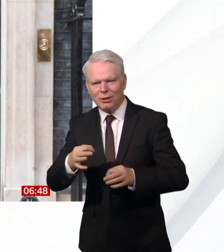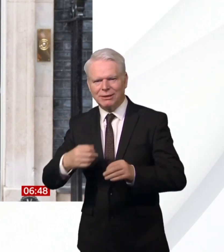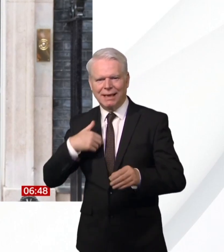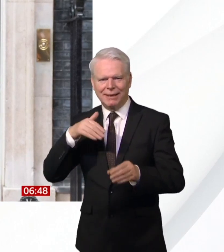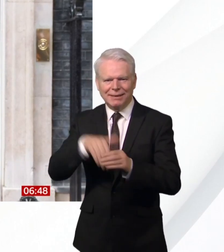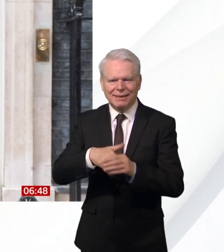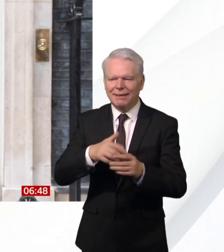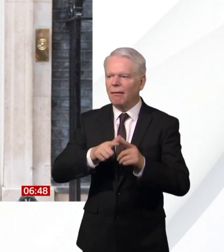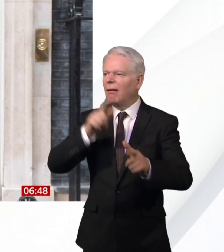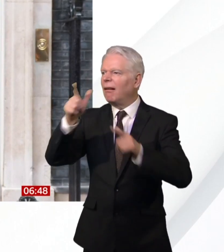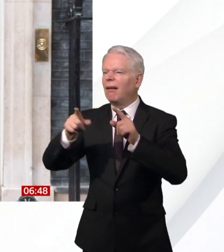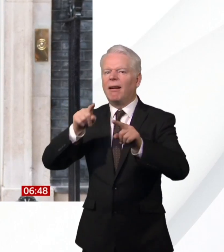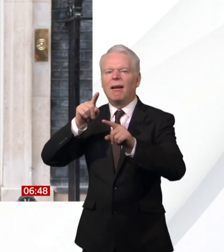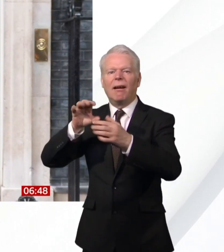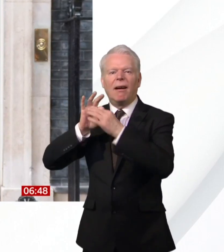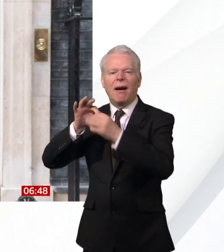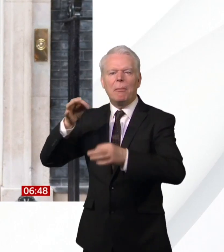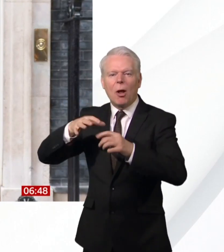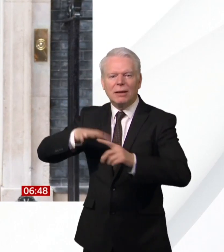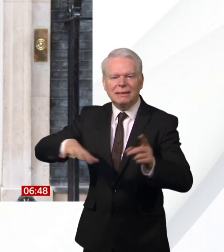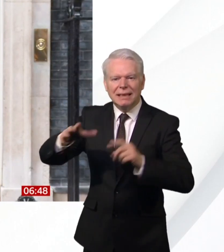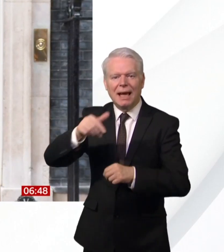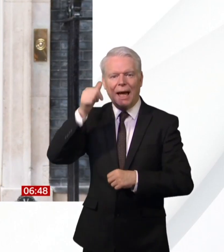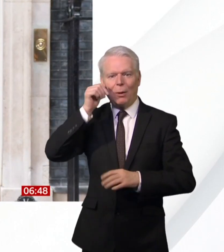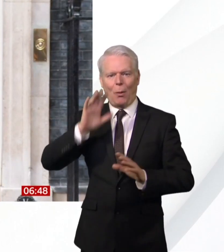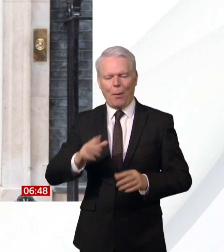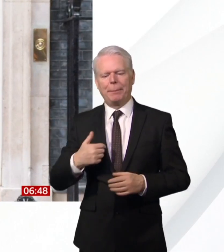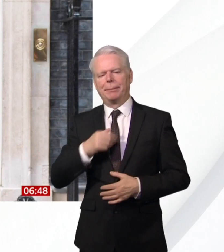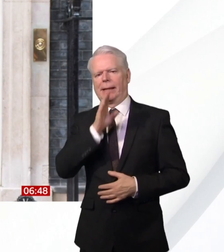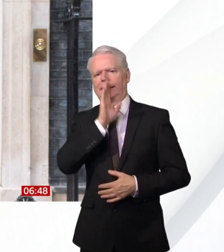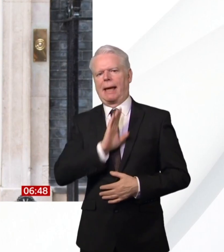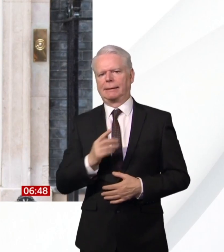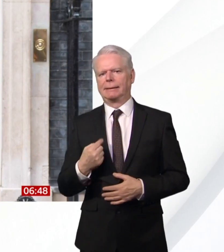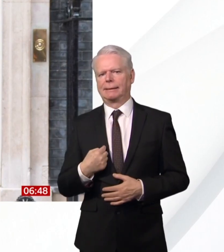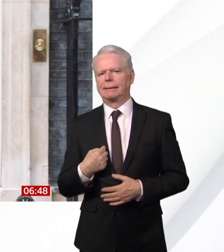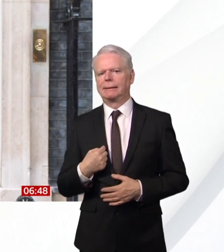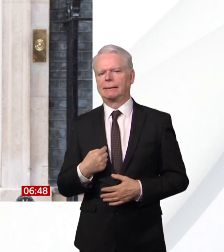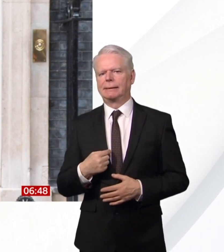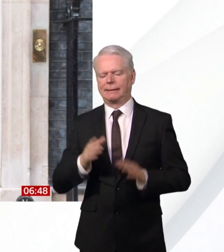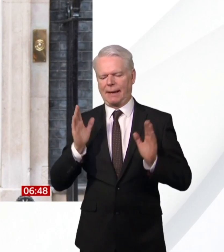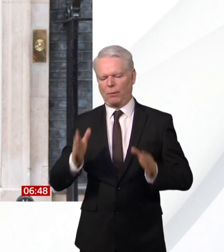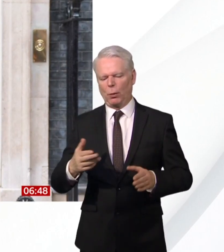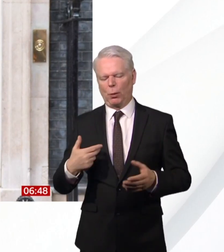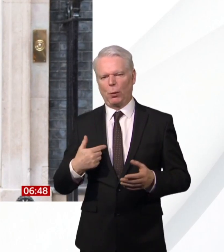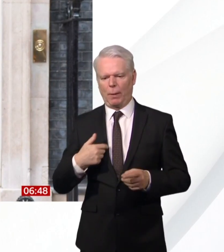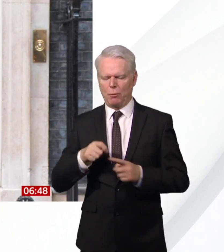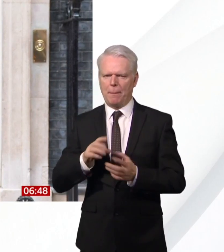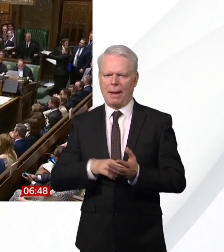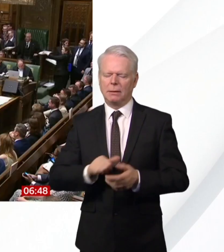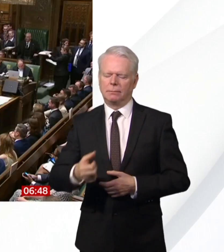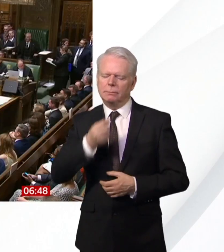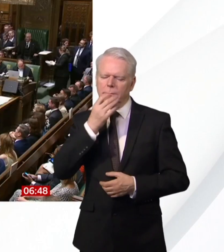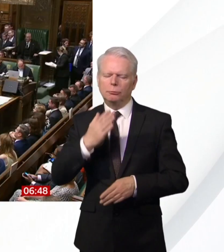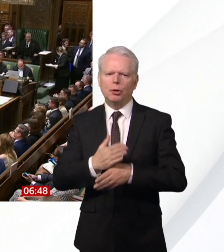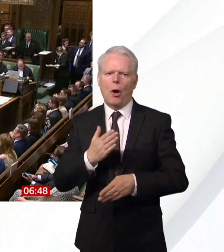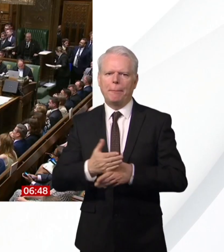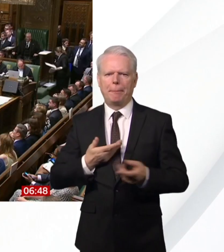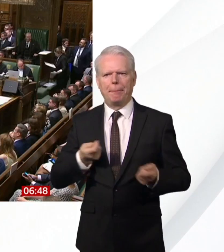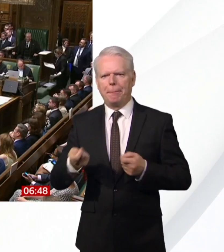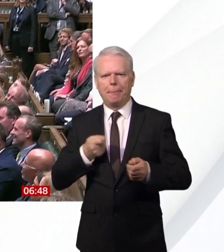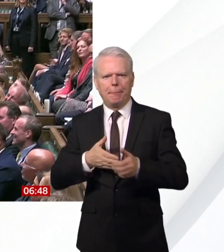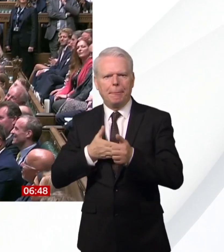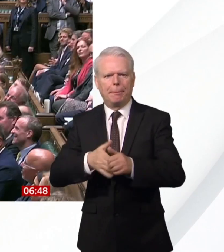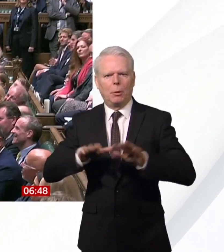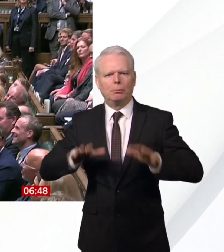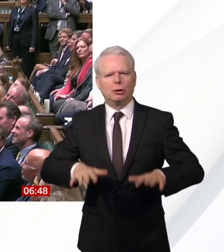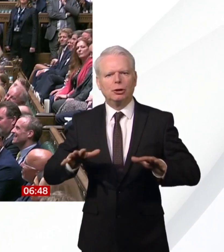I am to be giving up the best job in the world. But them's the breaks. In the